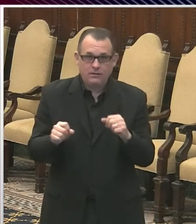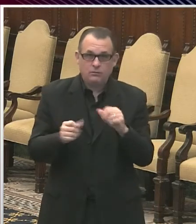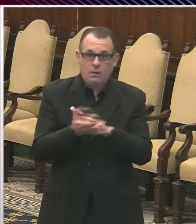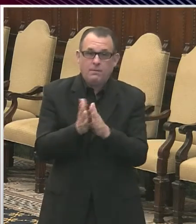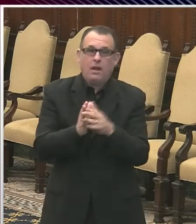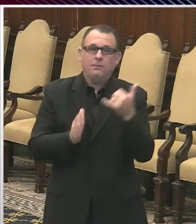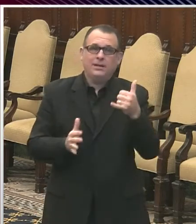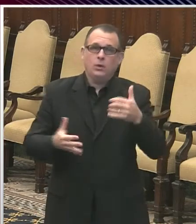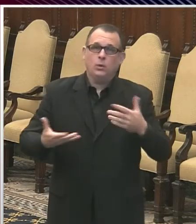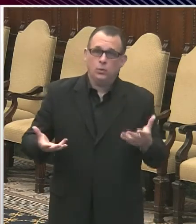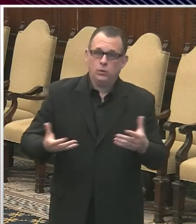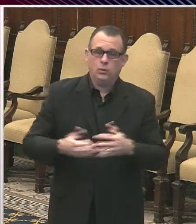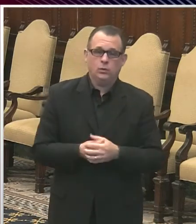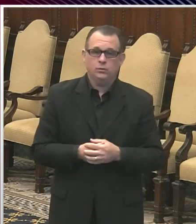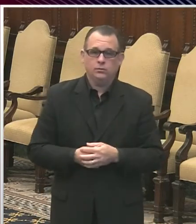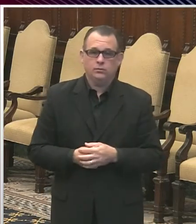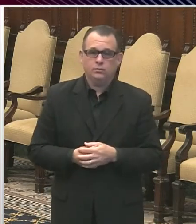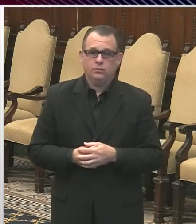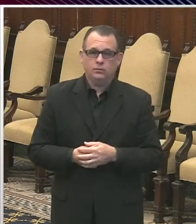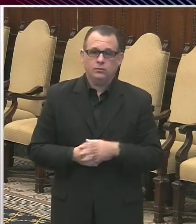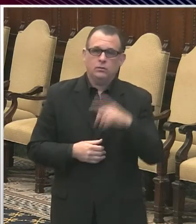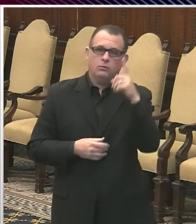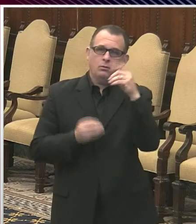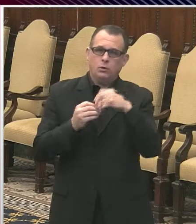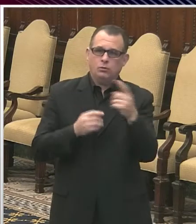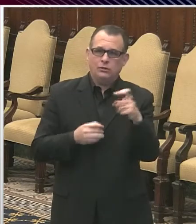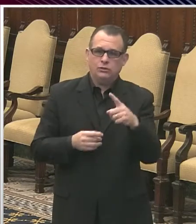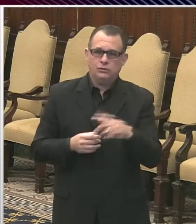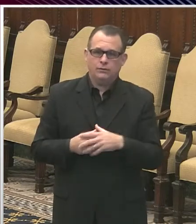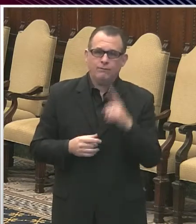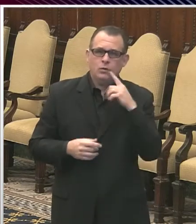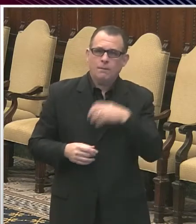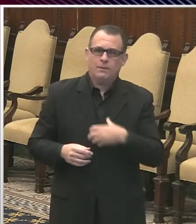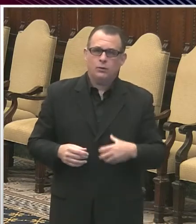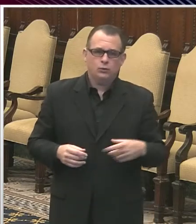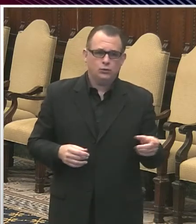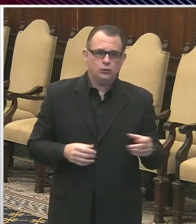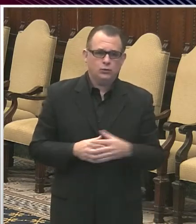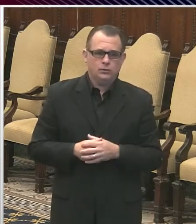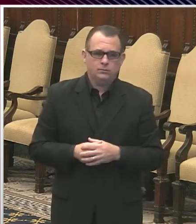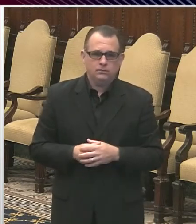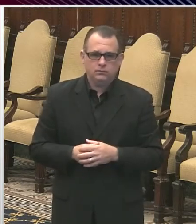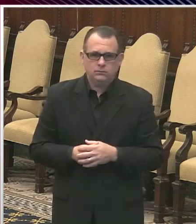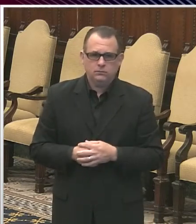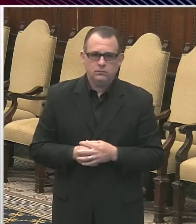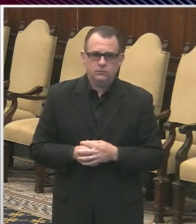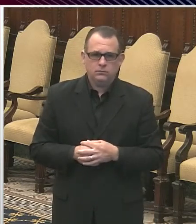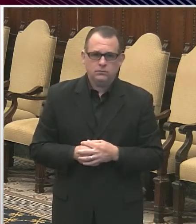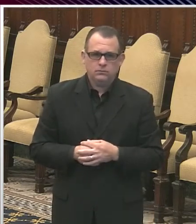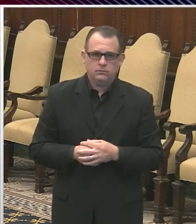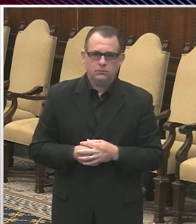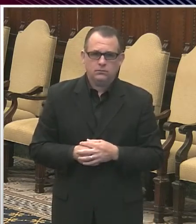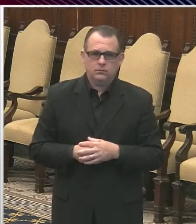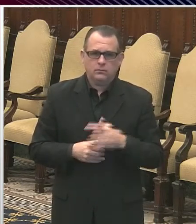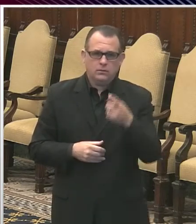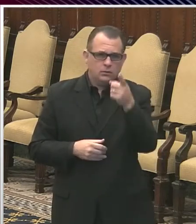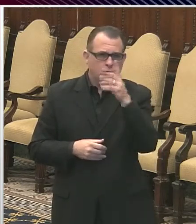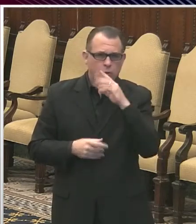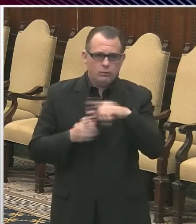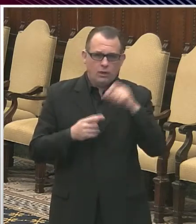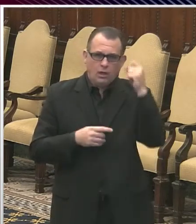Okay. And one last question for the mayor. You mentioned just now that you had spoken with the governor this week